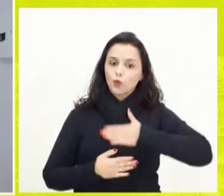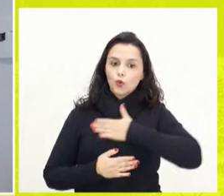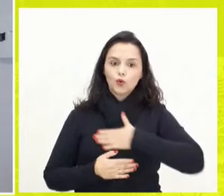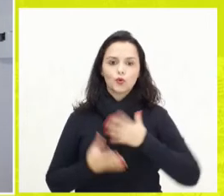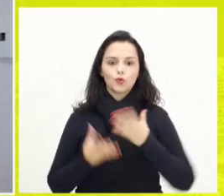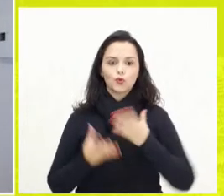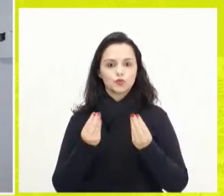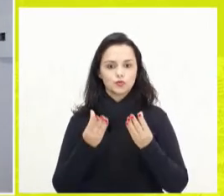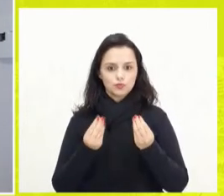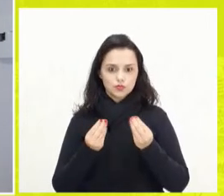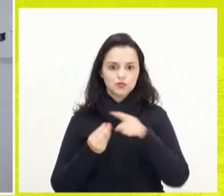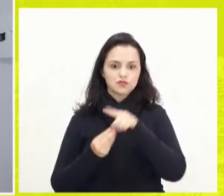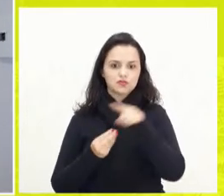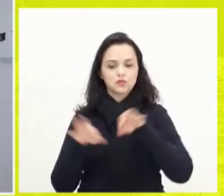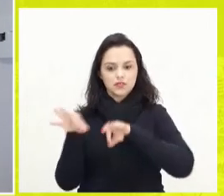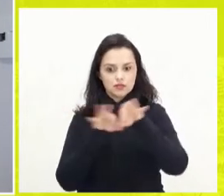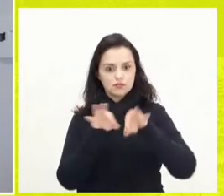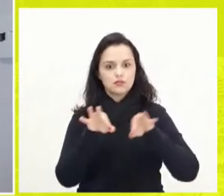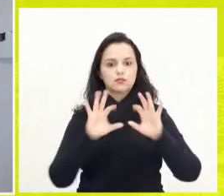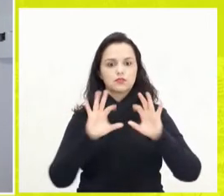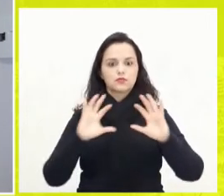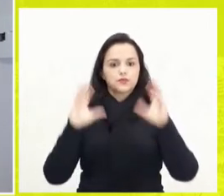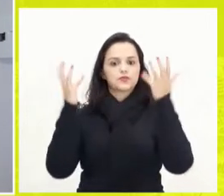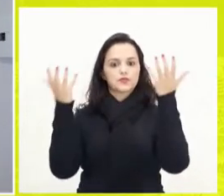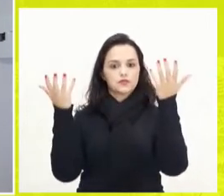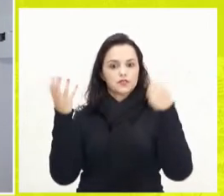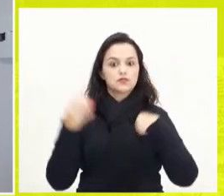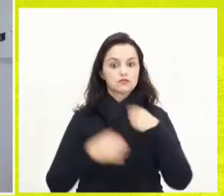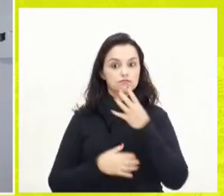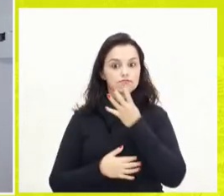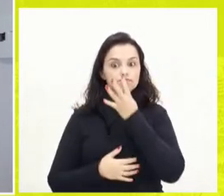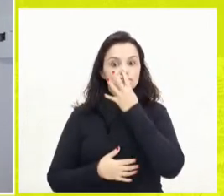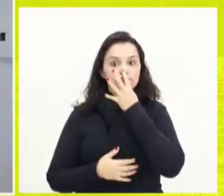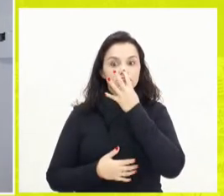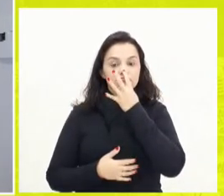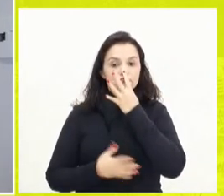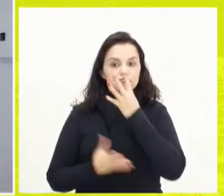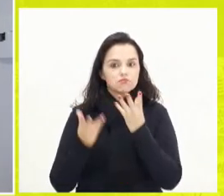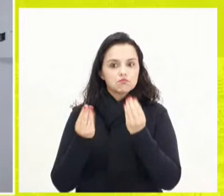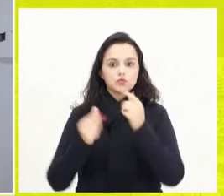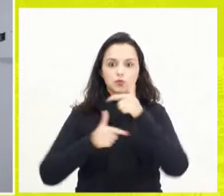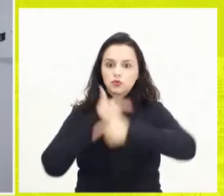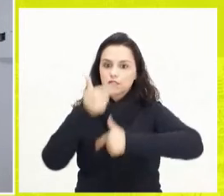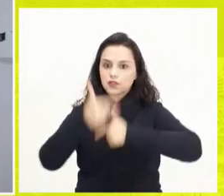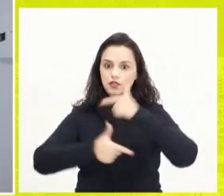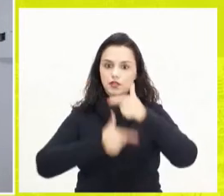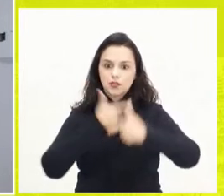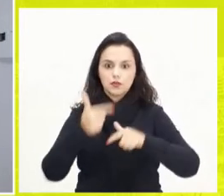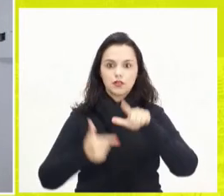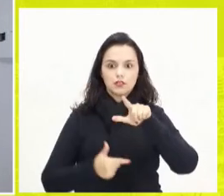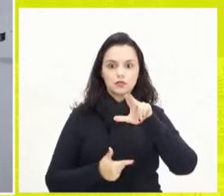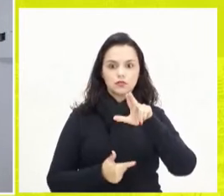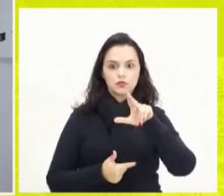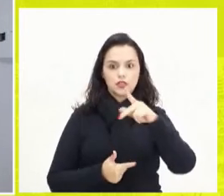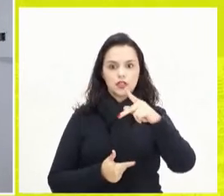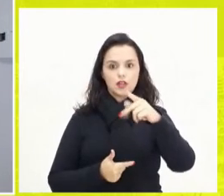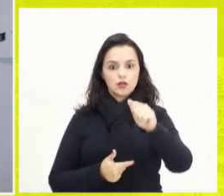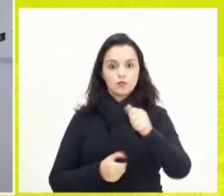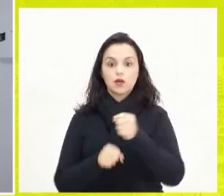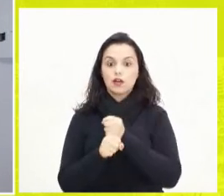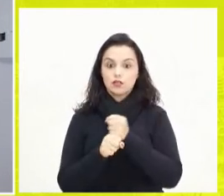i really like you and it's been great to organize this event i've been